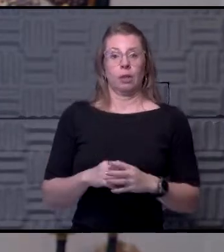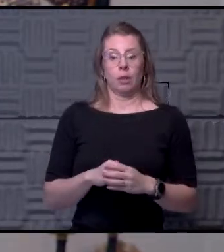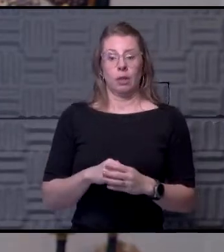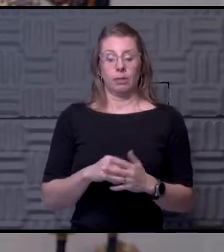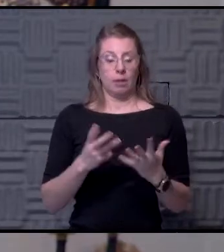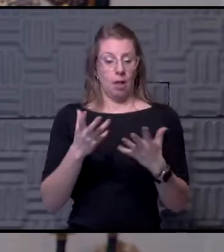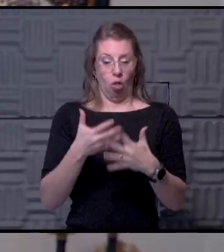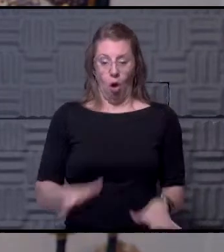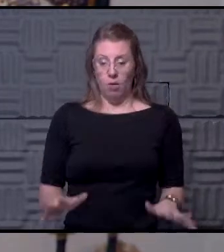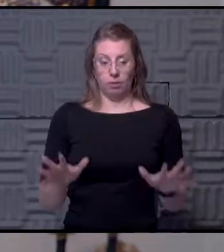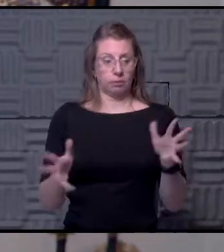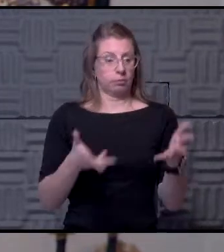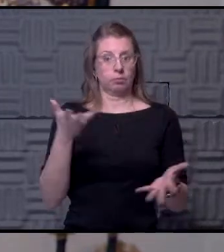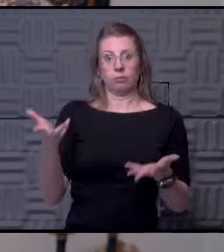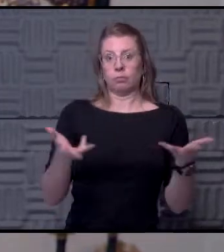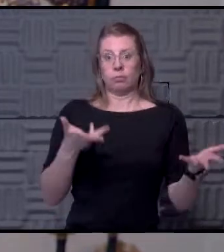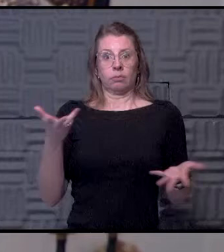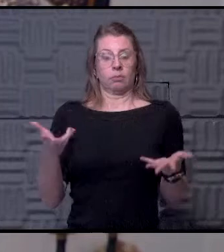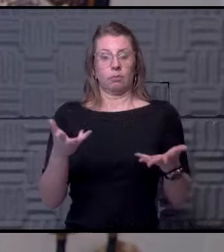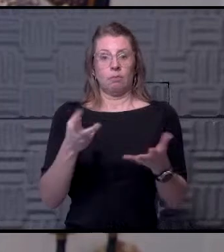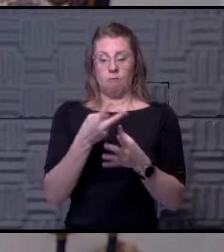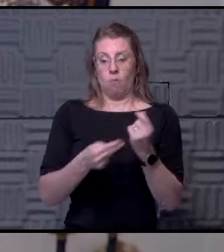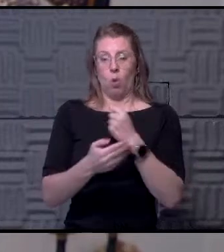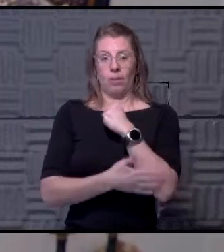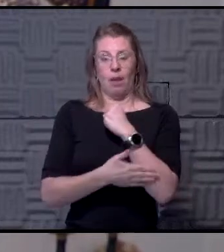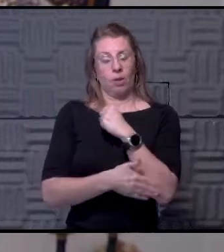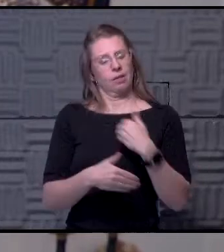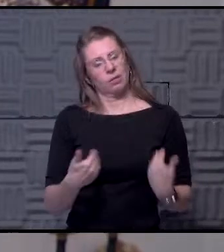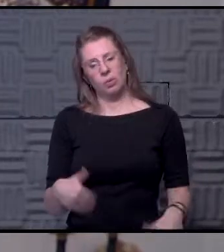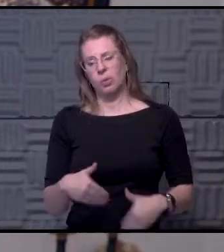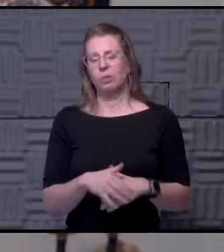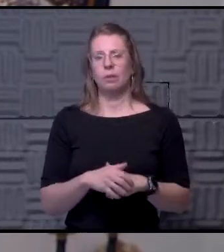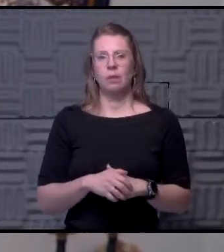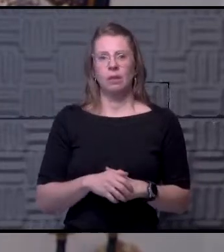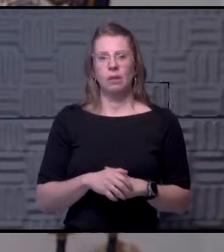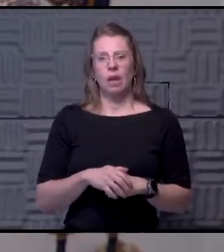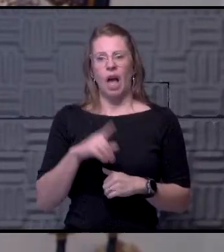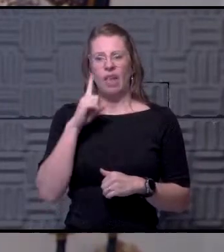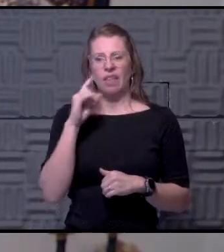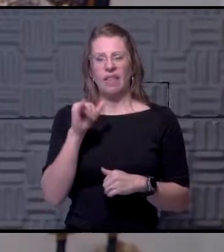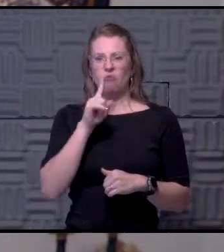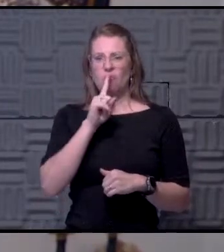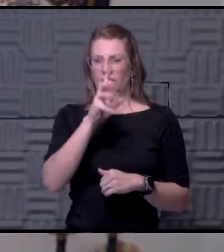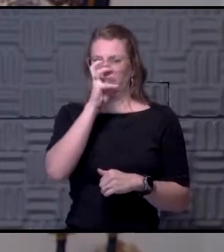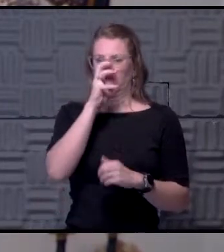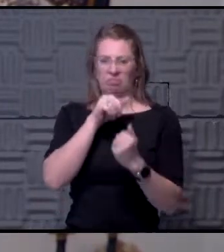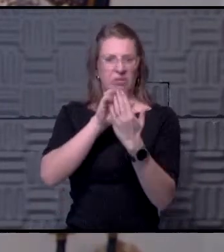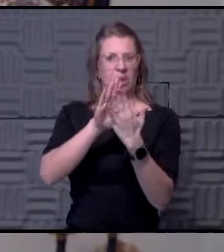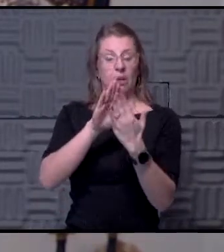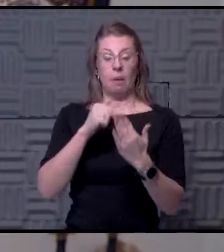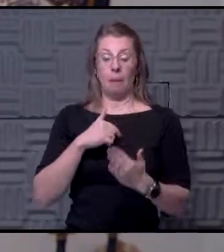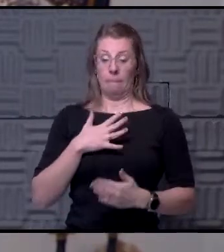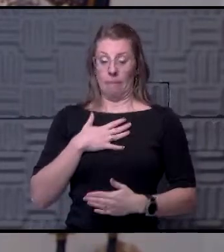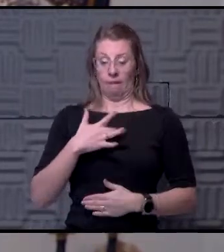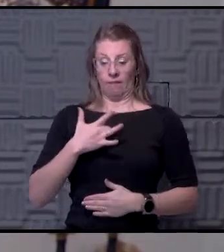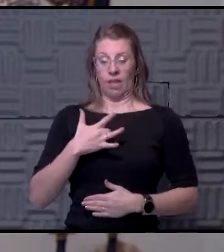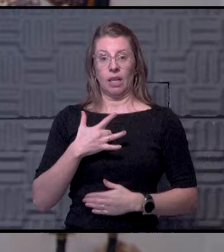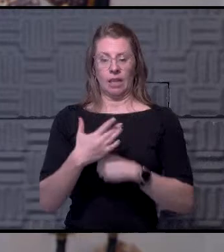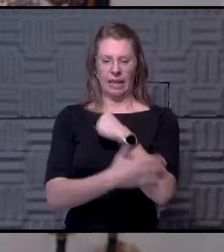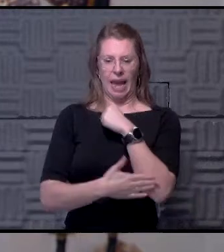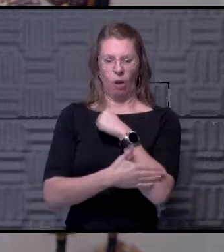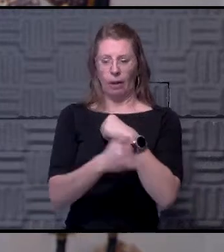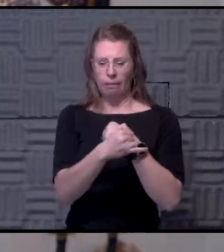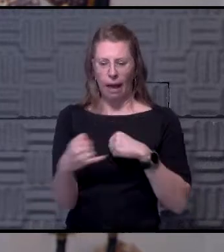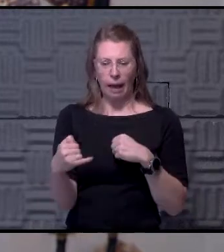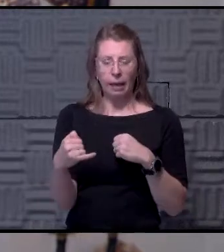loose from both counties. And I think that's a very myopic approach. My feeling is the county's line shouldn't make that much